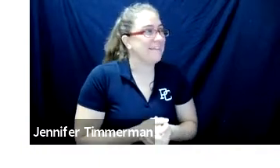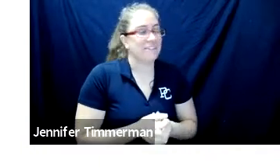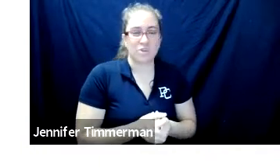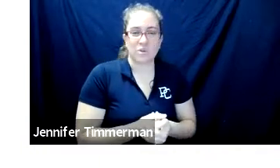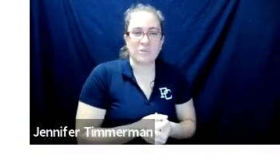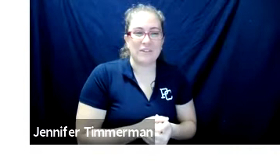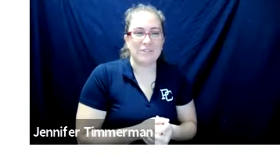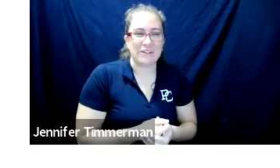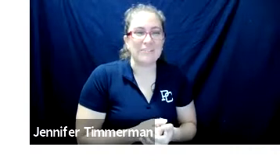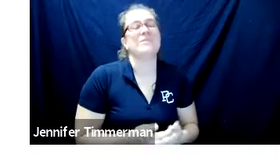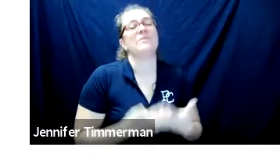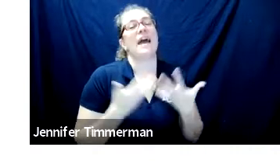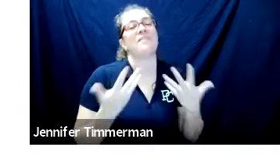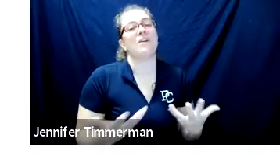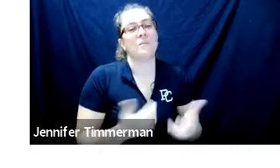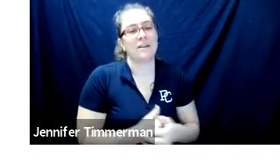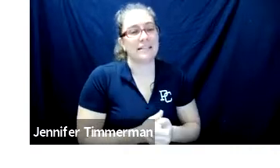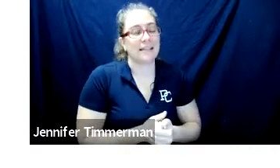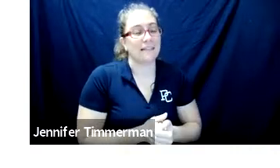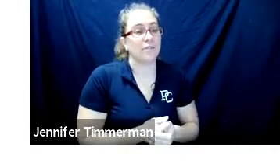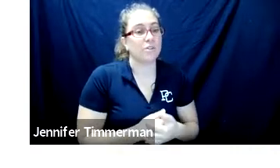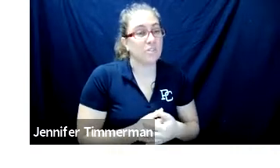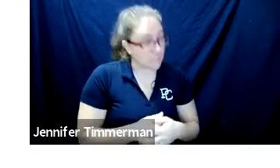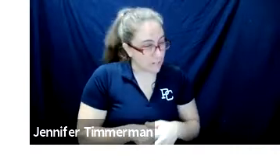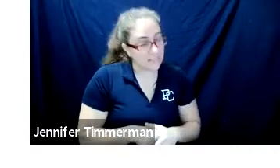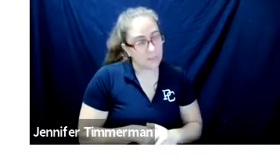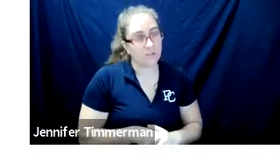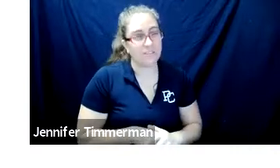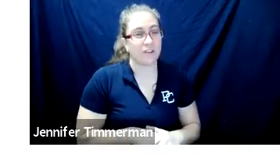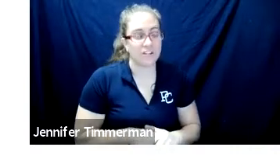years, a short 200 years, we have American Sign Language,